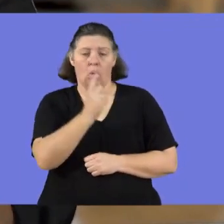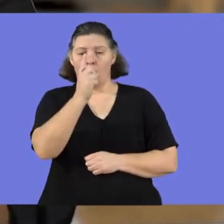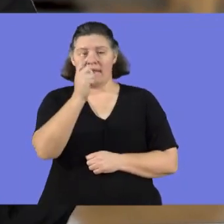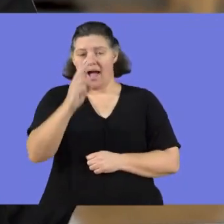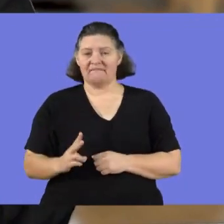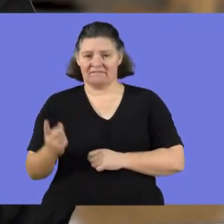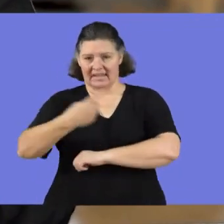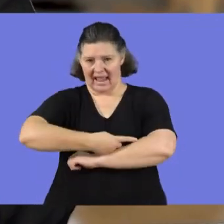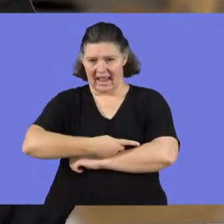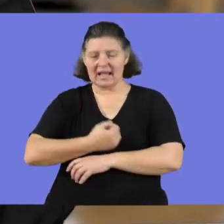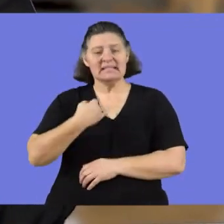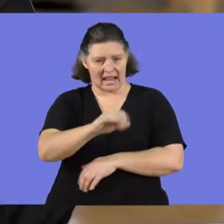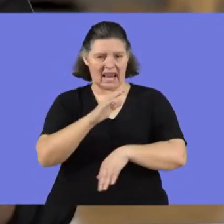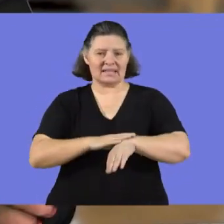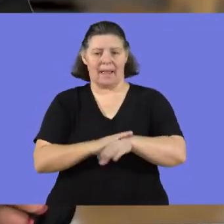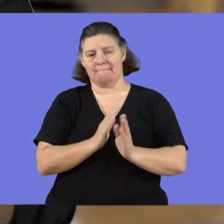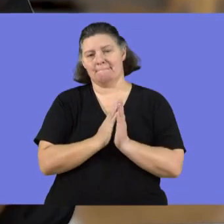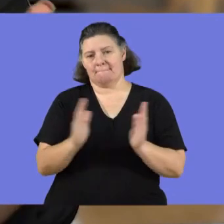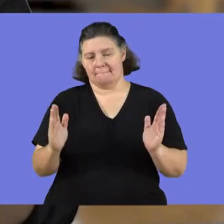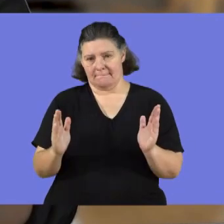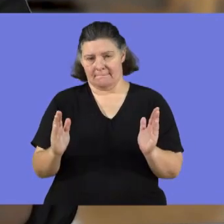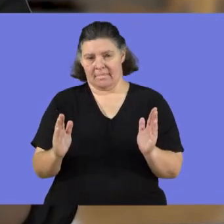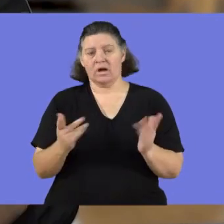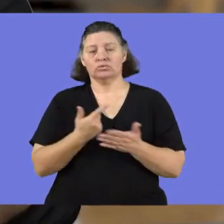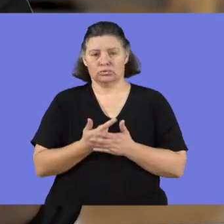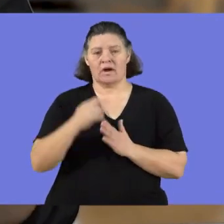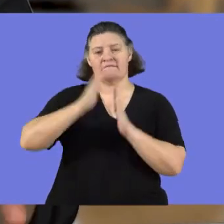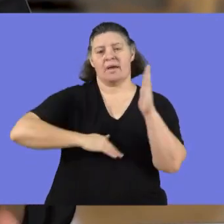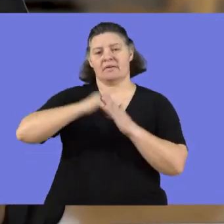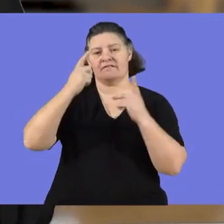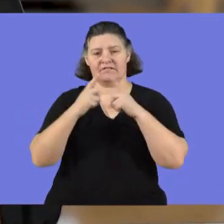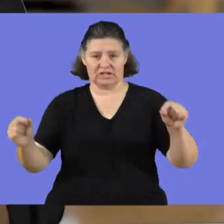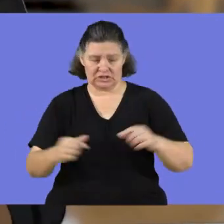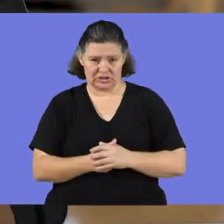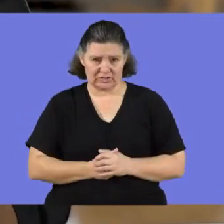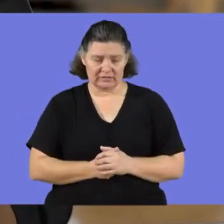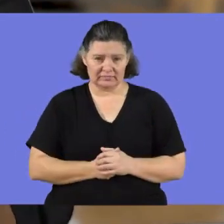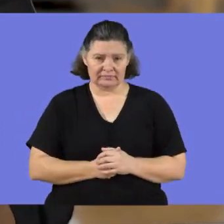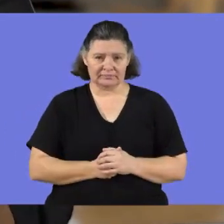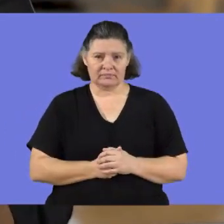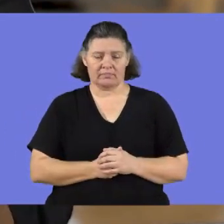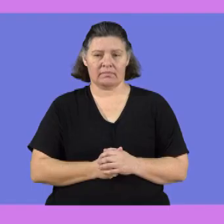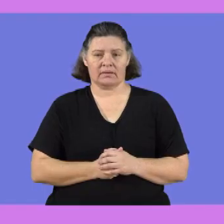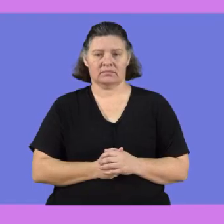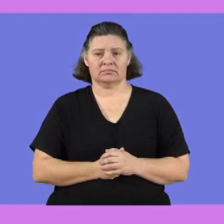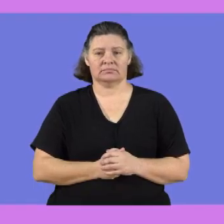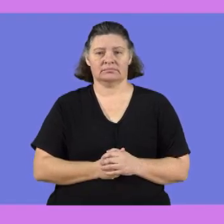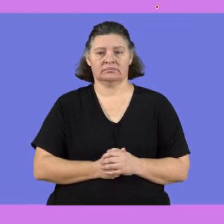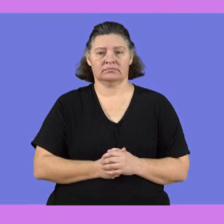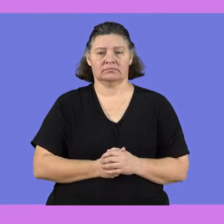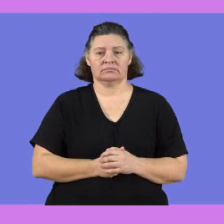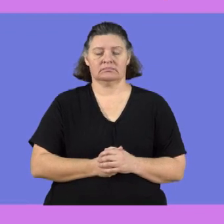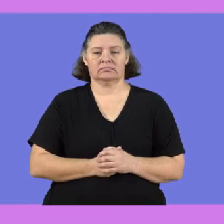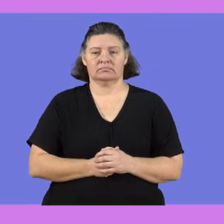now, 1.5 days is still a period that can be taken to complete the painting. So here we will